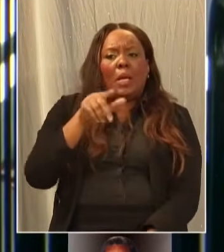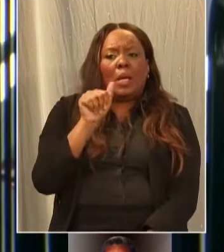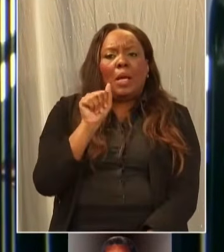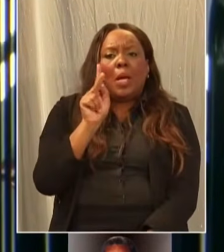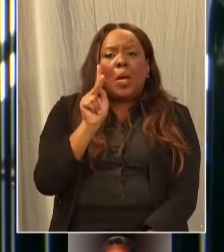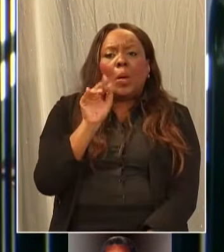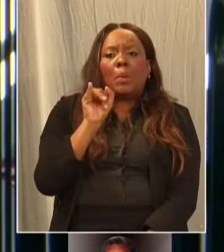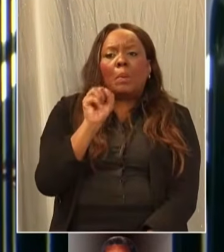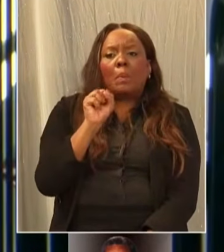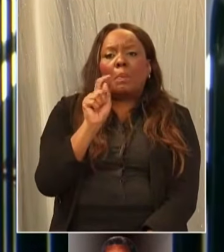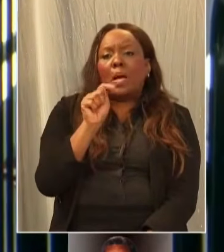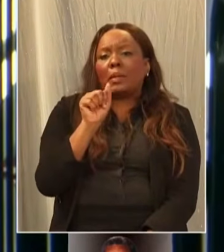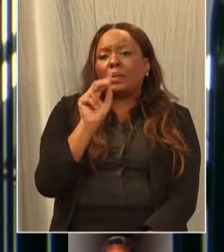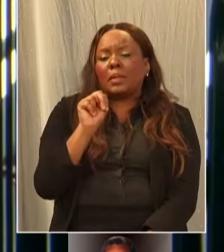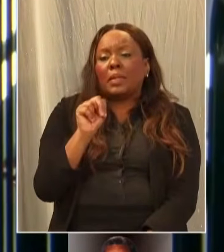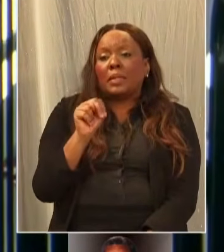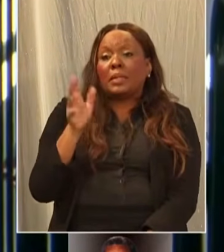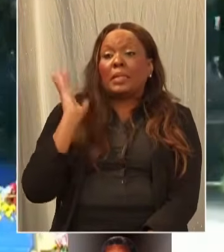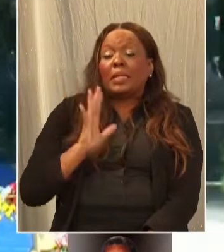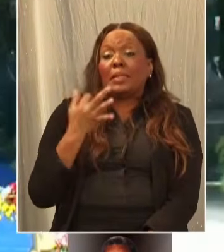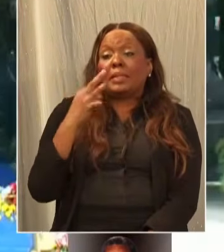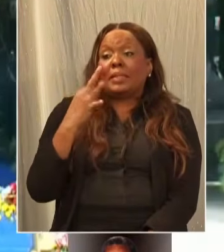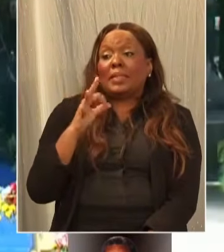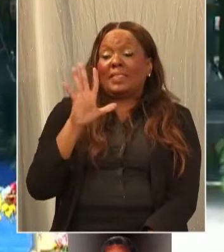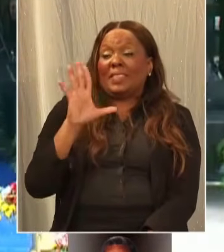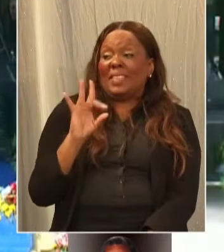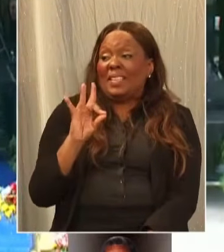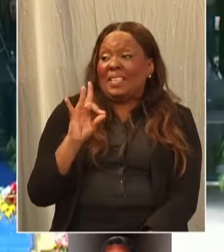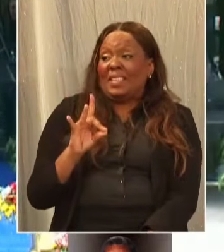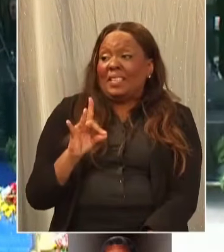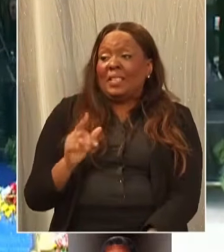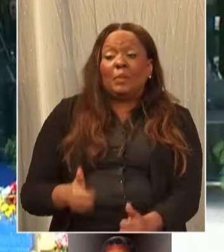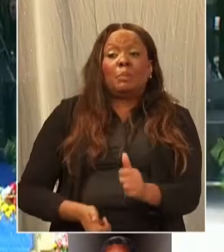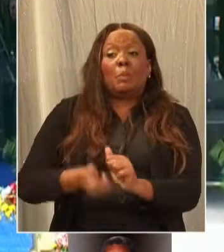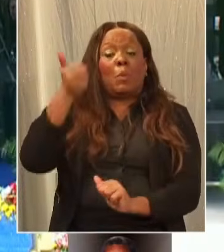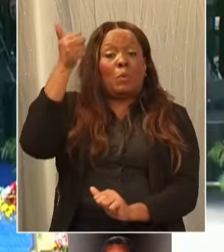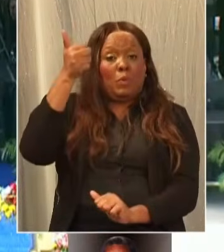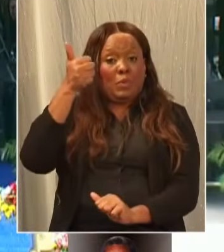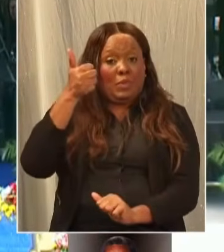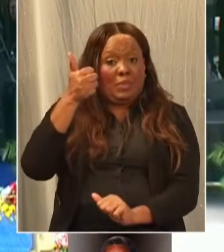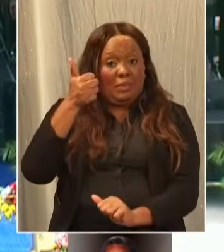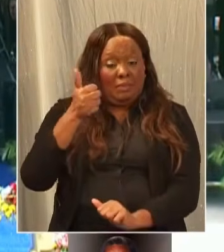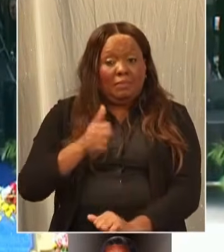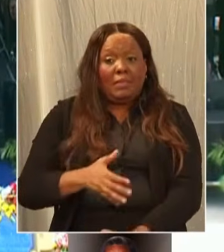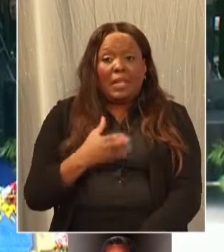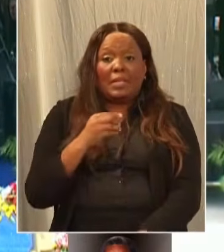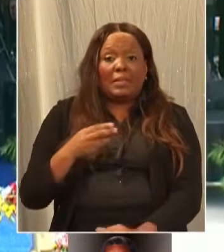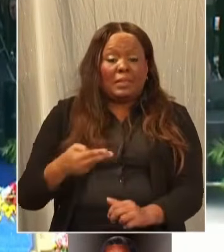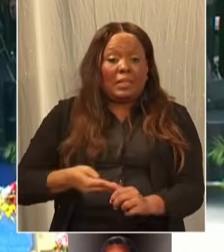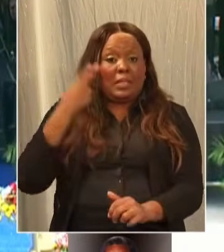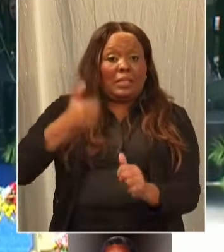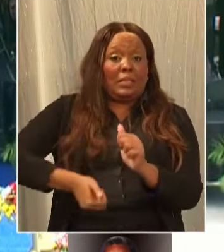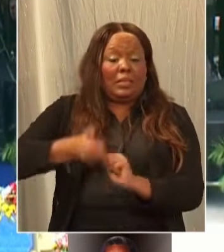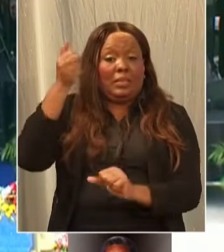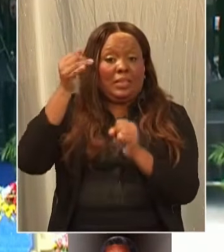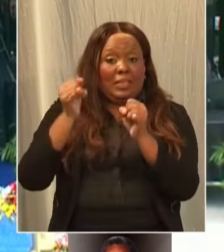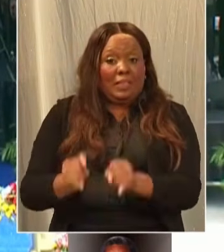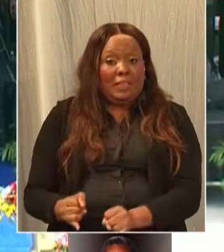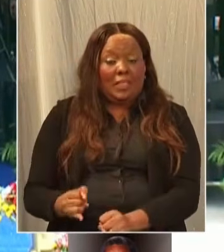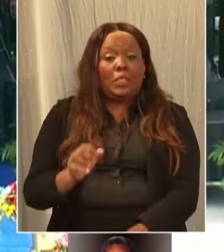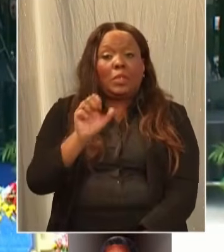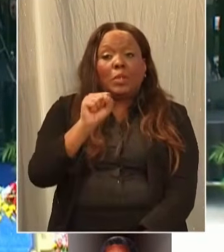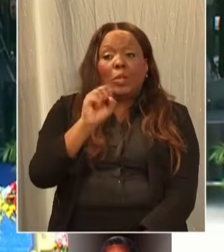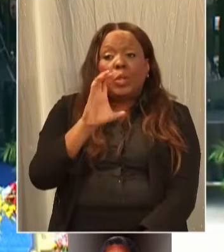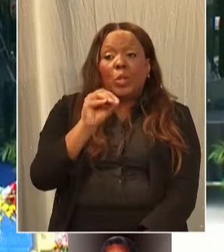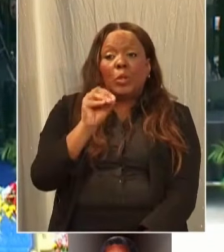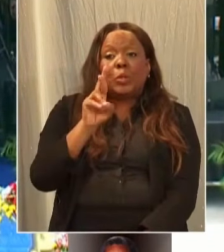1958, the highest maiden Test century in the history of the game, and at that time, the highest individual Test score